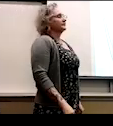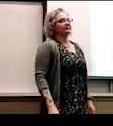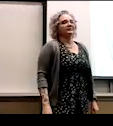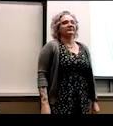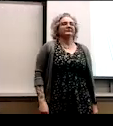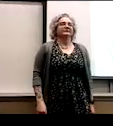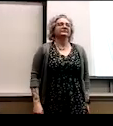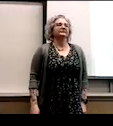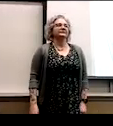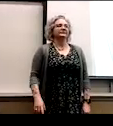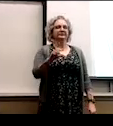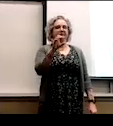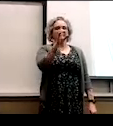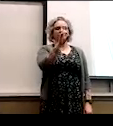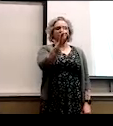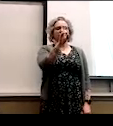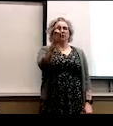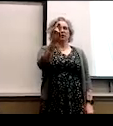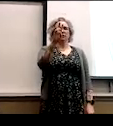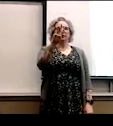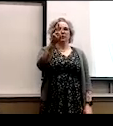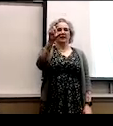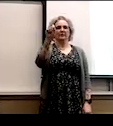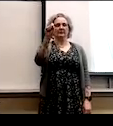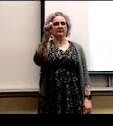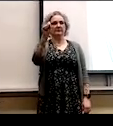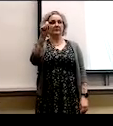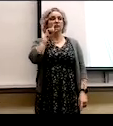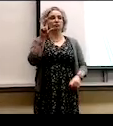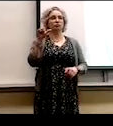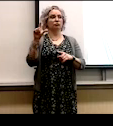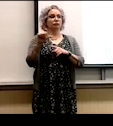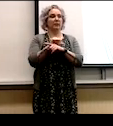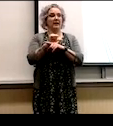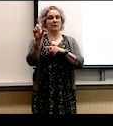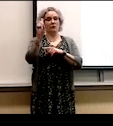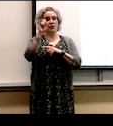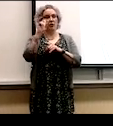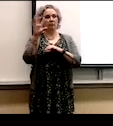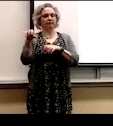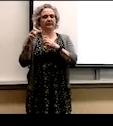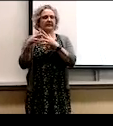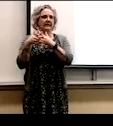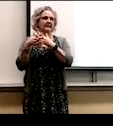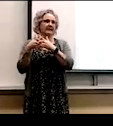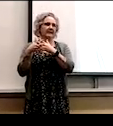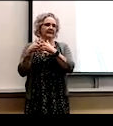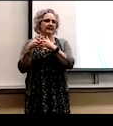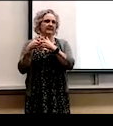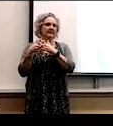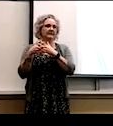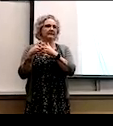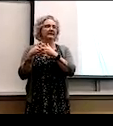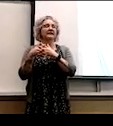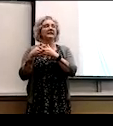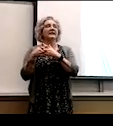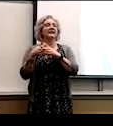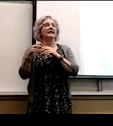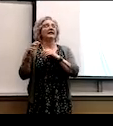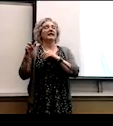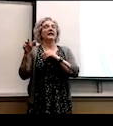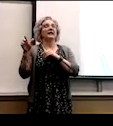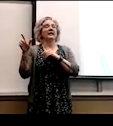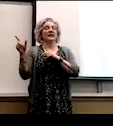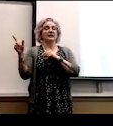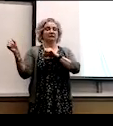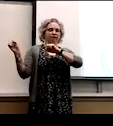of Medicine, and then she did her internal medicine also in Atlanta, and then came back and completed a